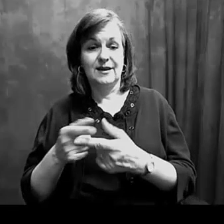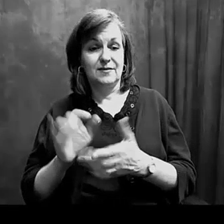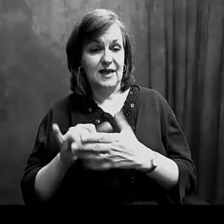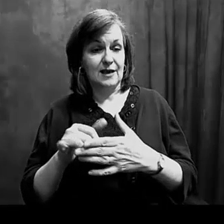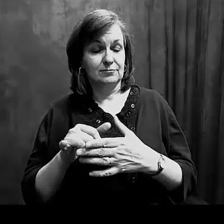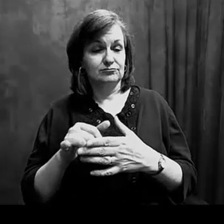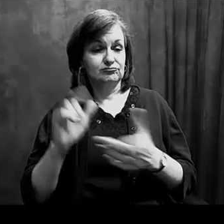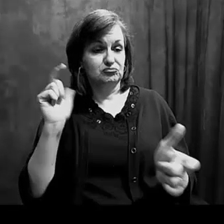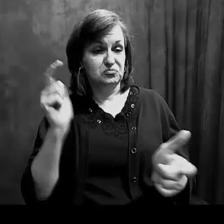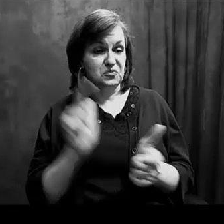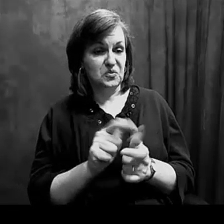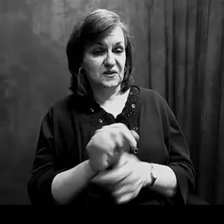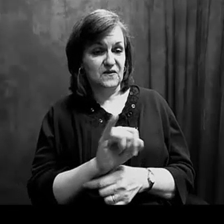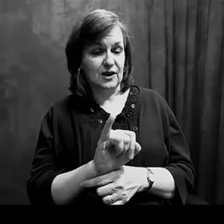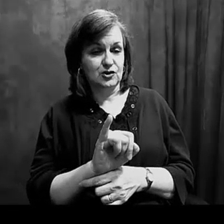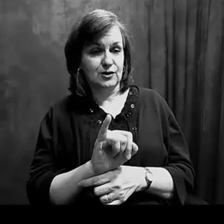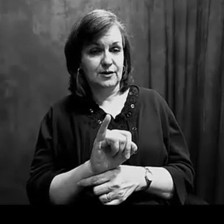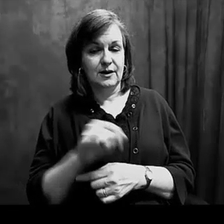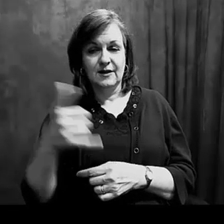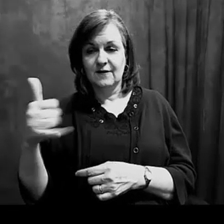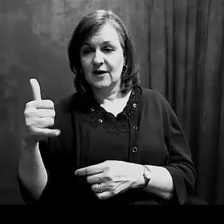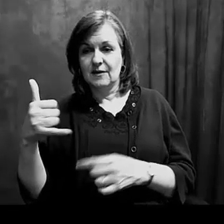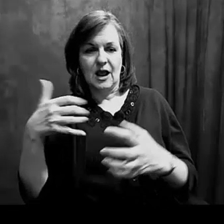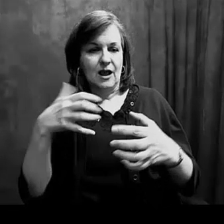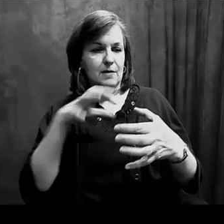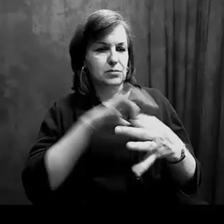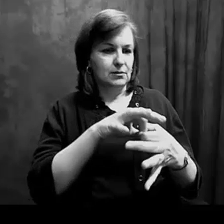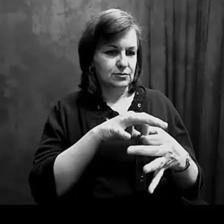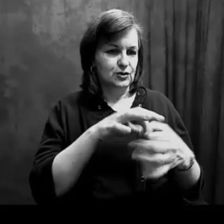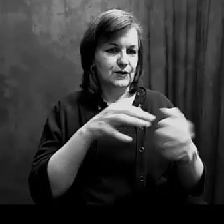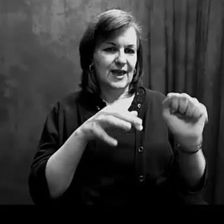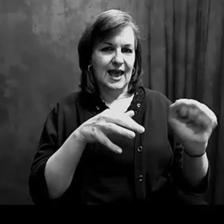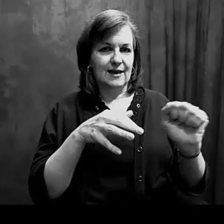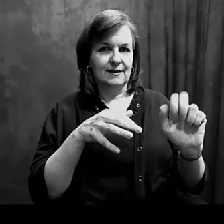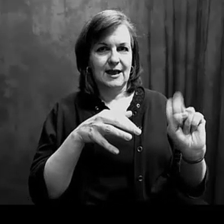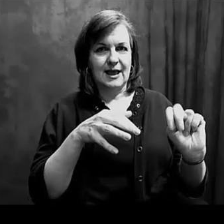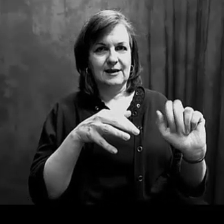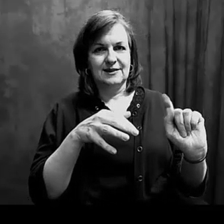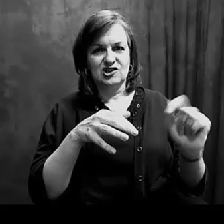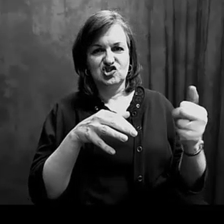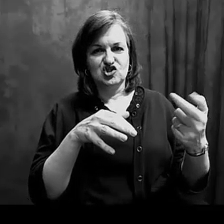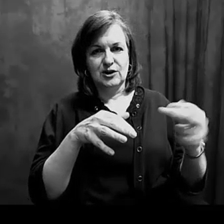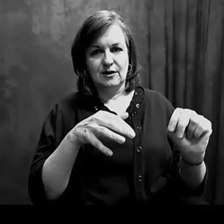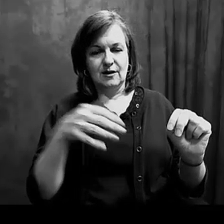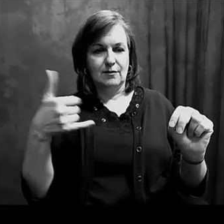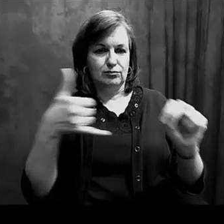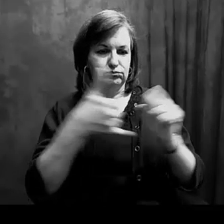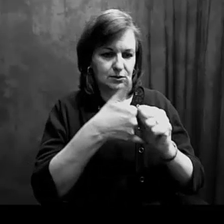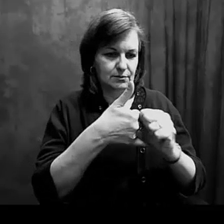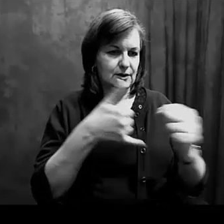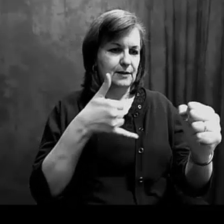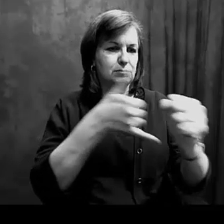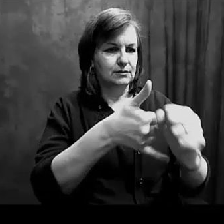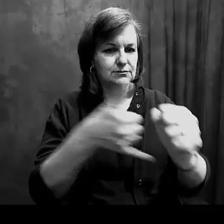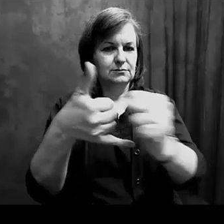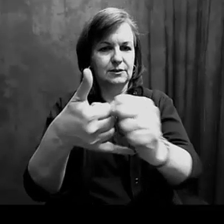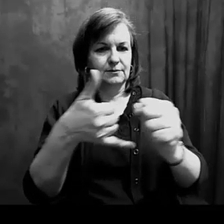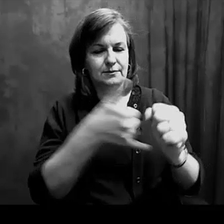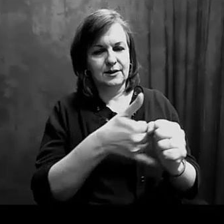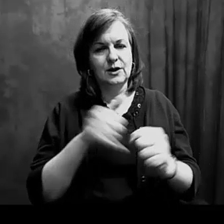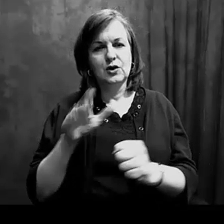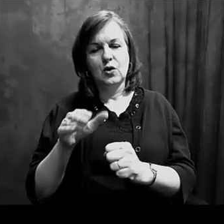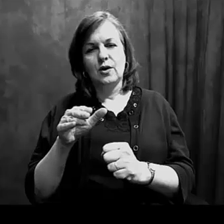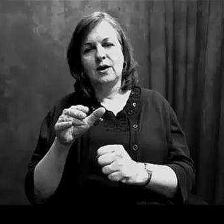And fight the infection. They'll target these antigens. Your non-specific responses of